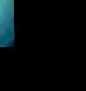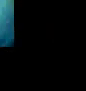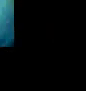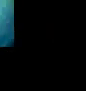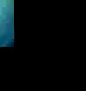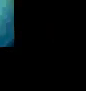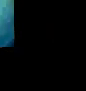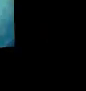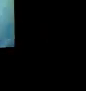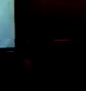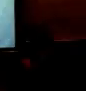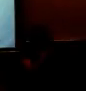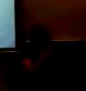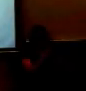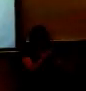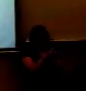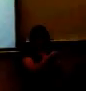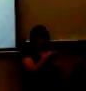relationship.